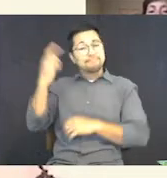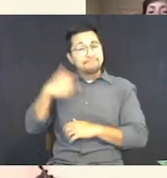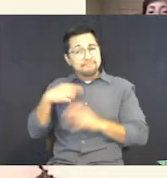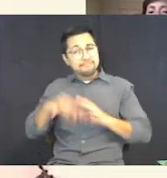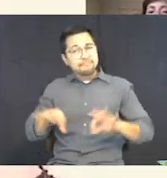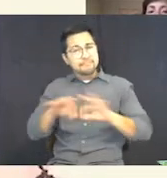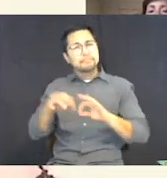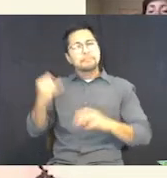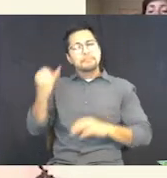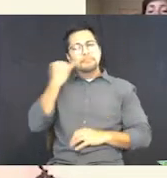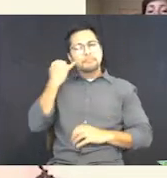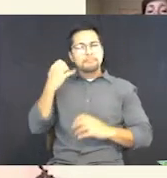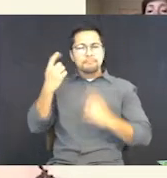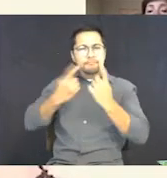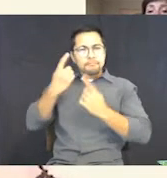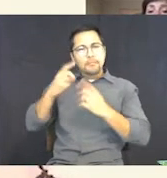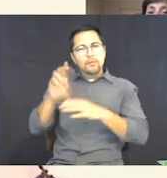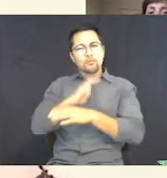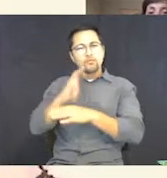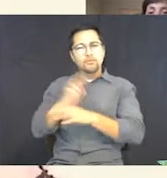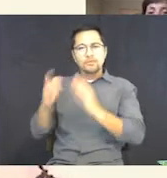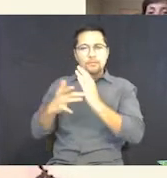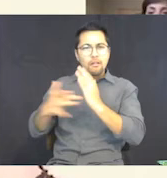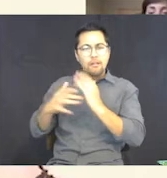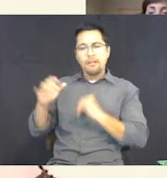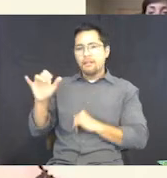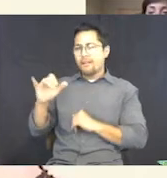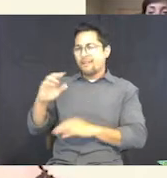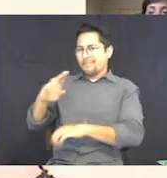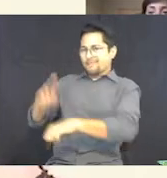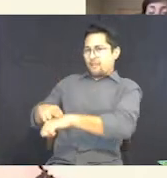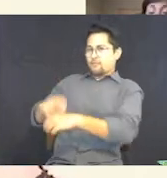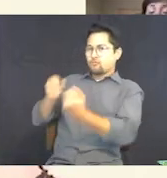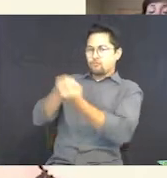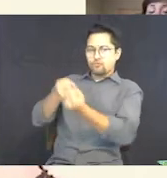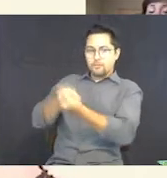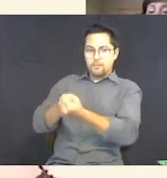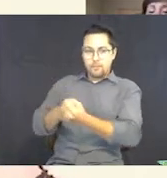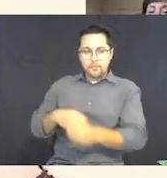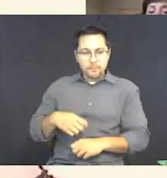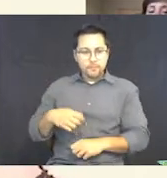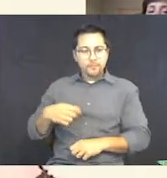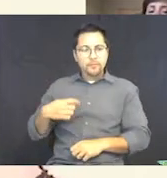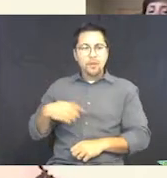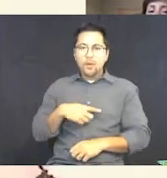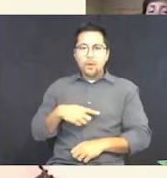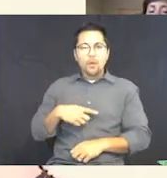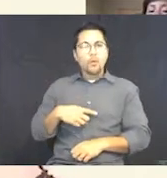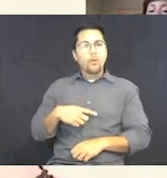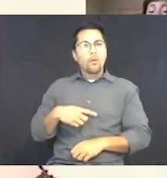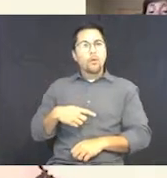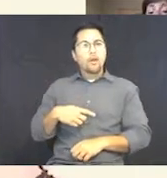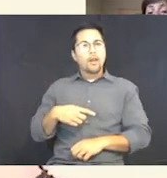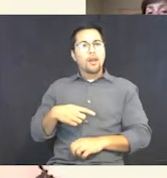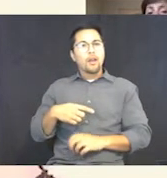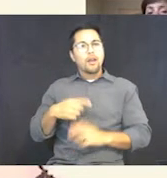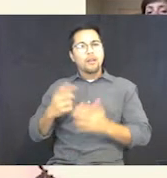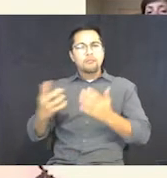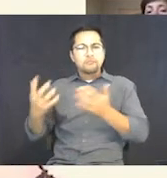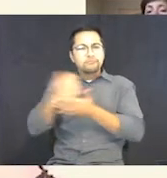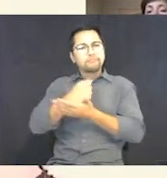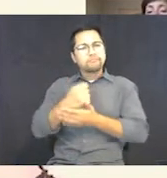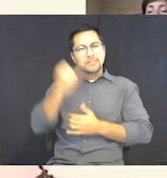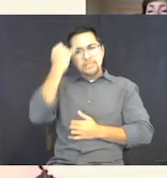allowing somebody the opportunity to try, whether that means learning from the consequences of their